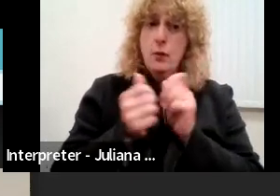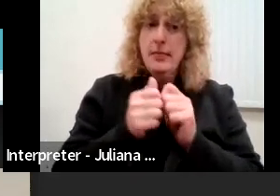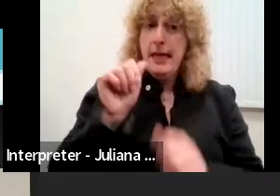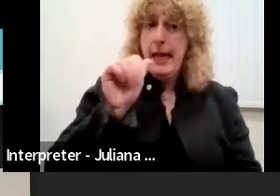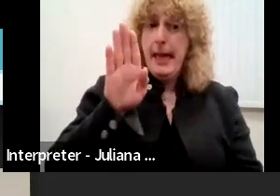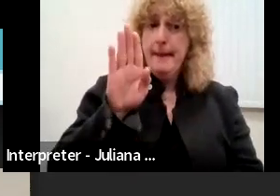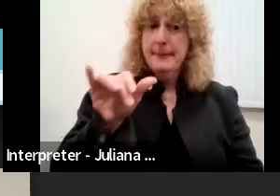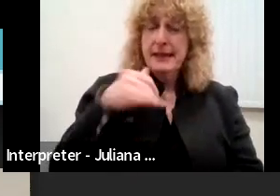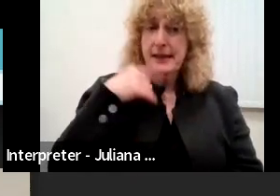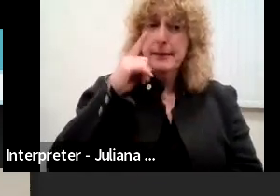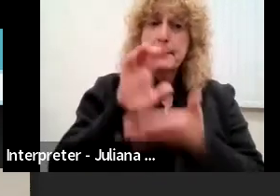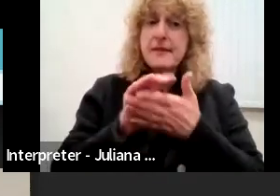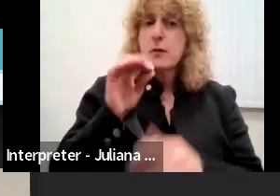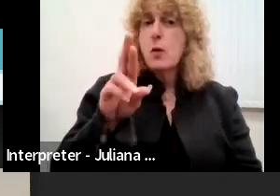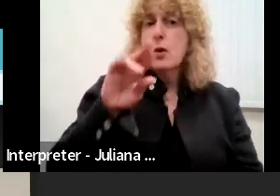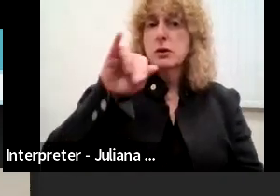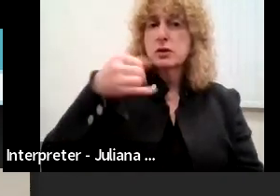Abby, I believe, or Jaleesa?